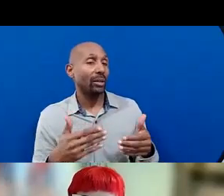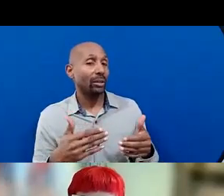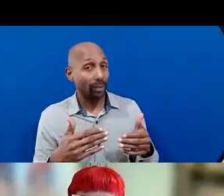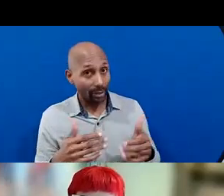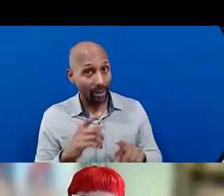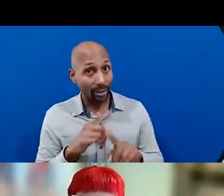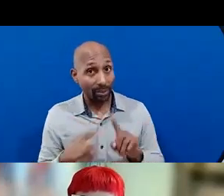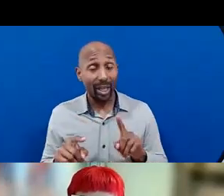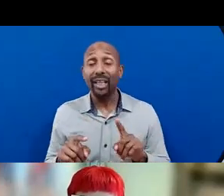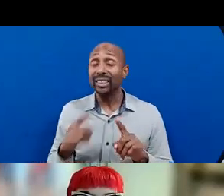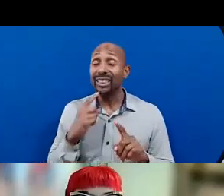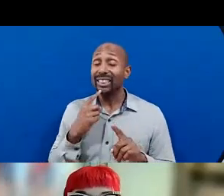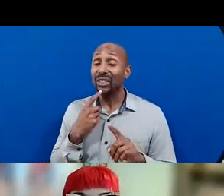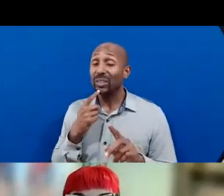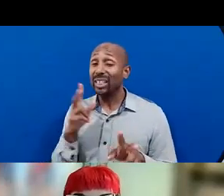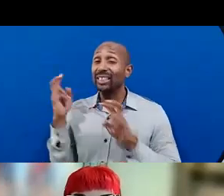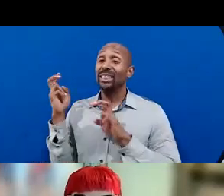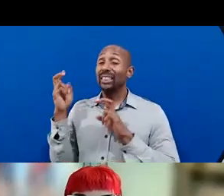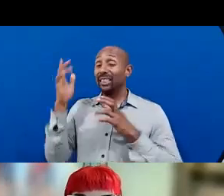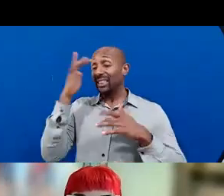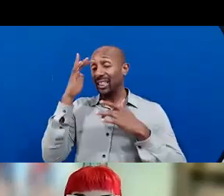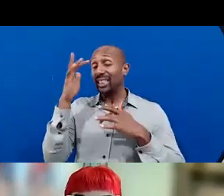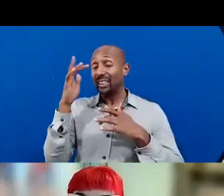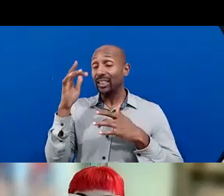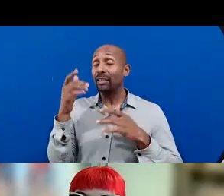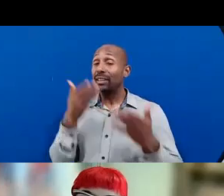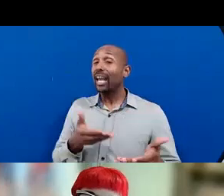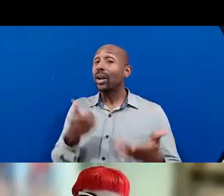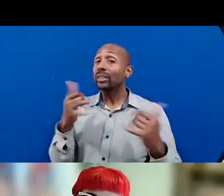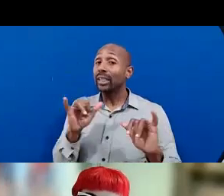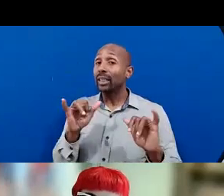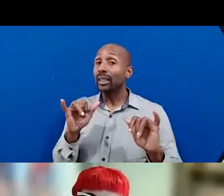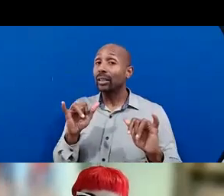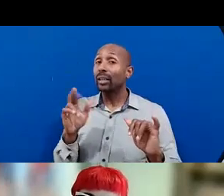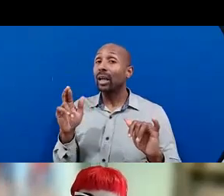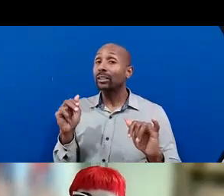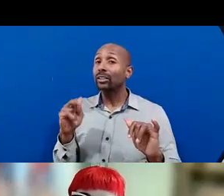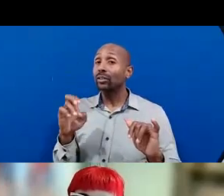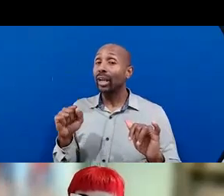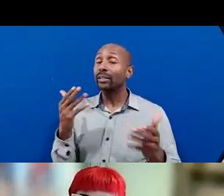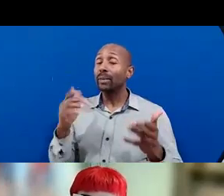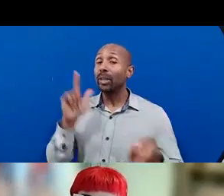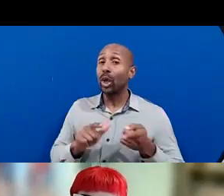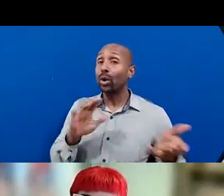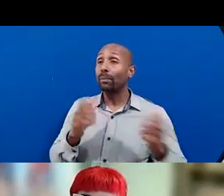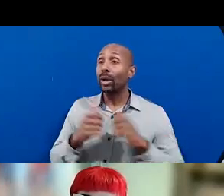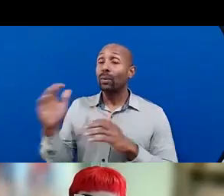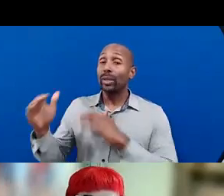serious illness among children are lower than adults, but that doesn't mean they don't get them. And so we do know